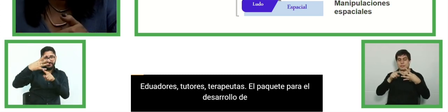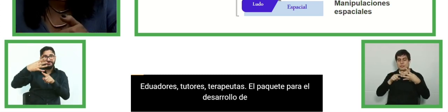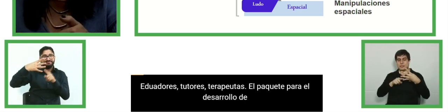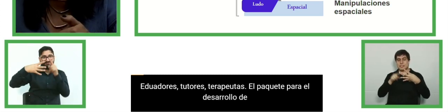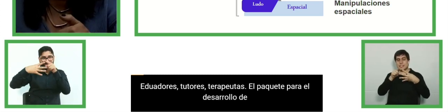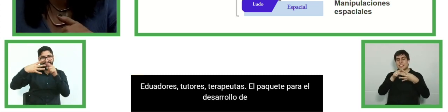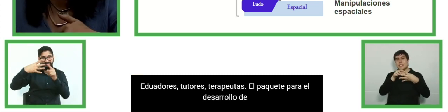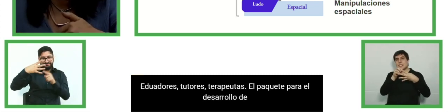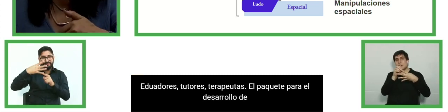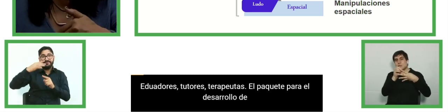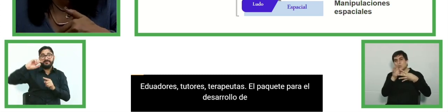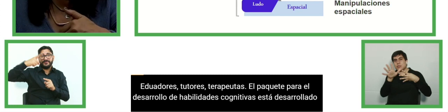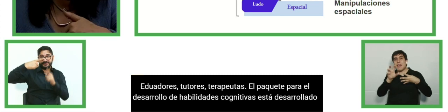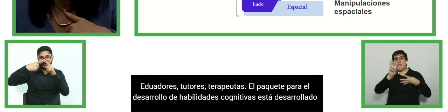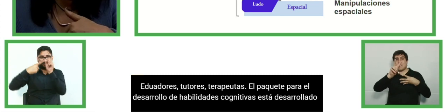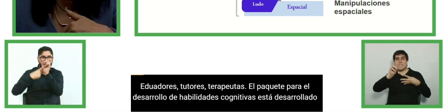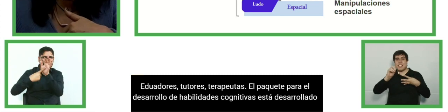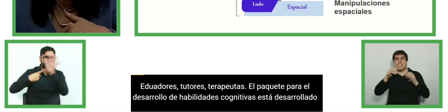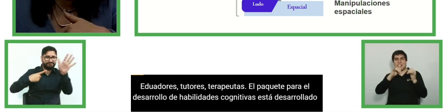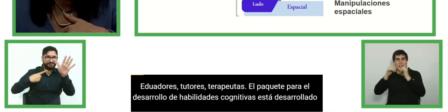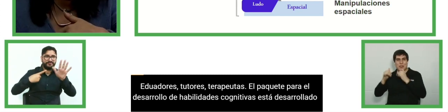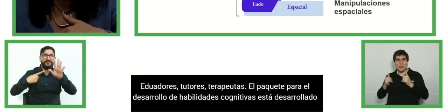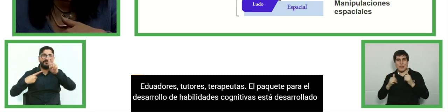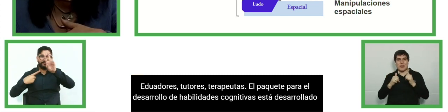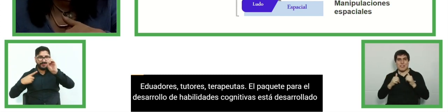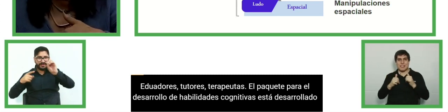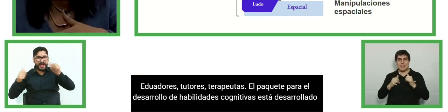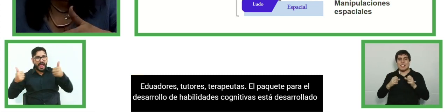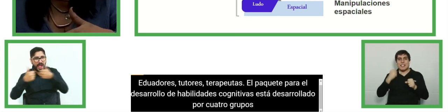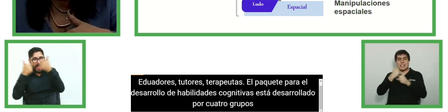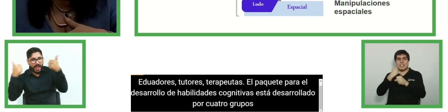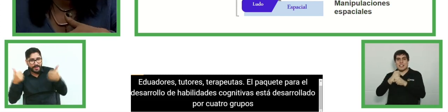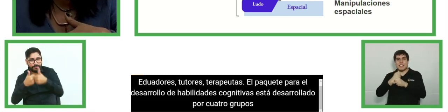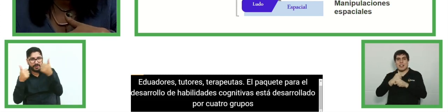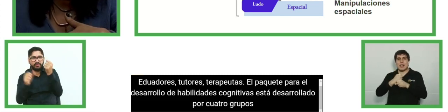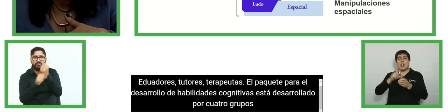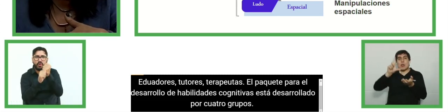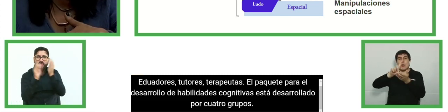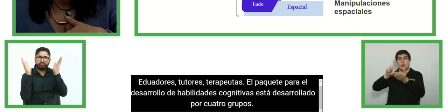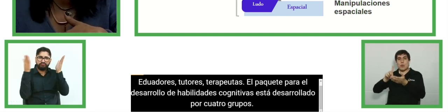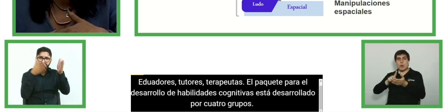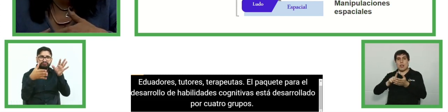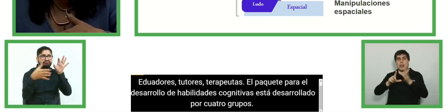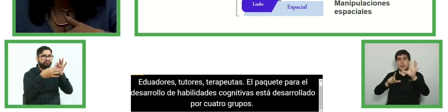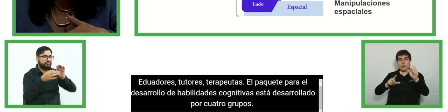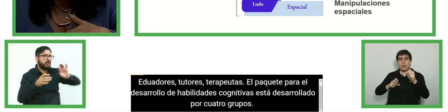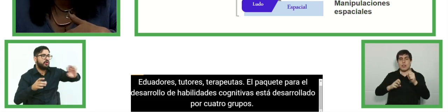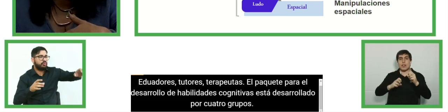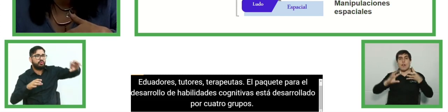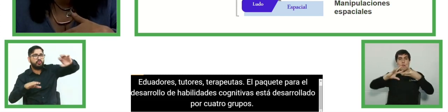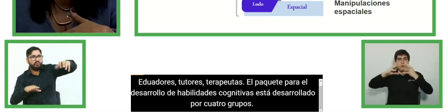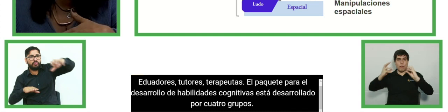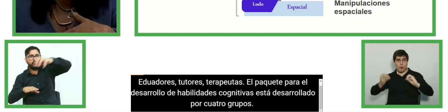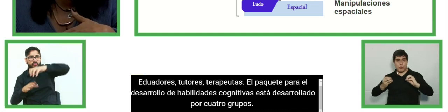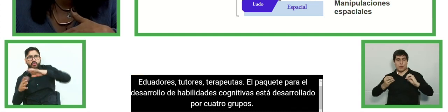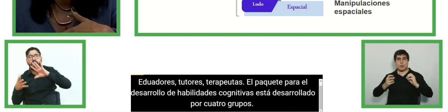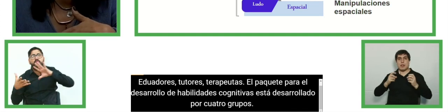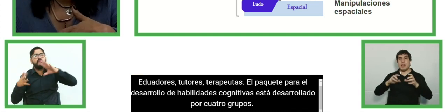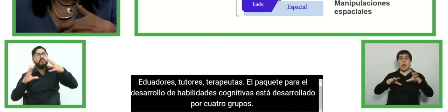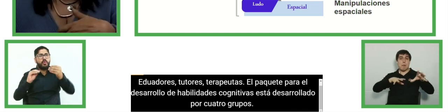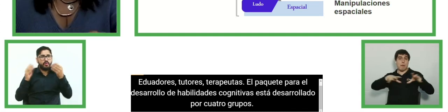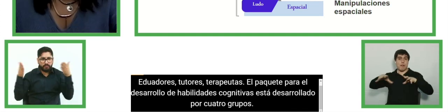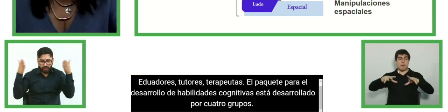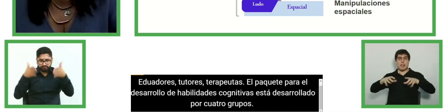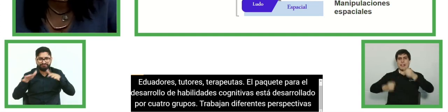games, works with different perspectives, space, shape, movement, speed, size